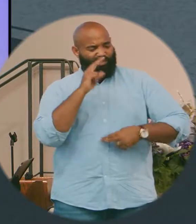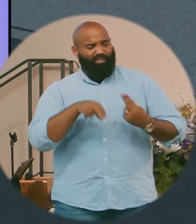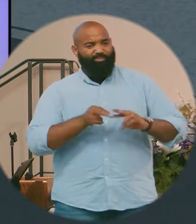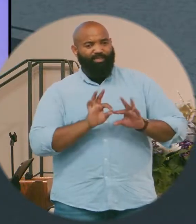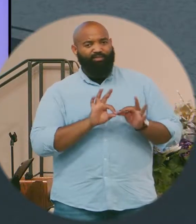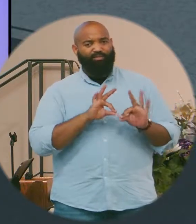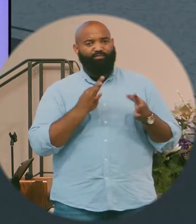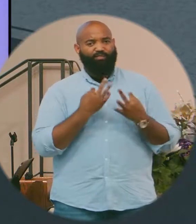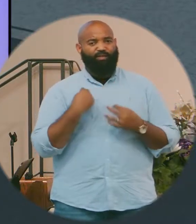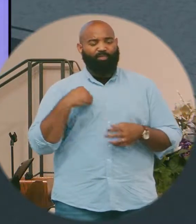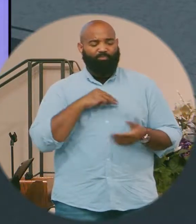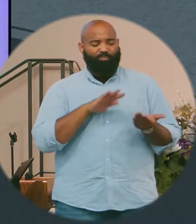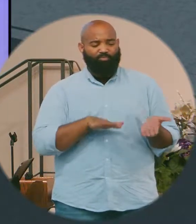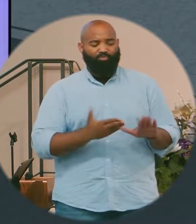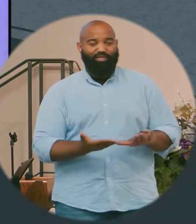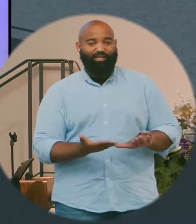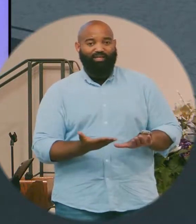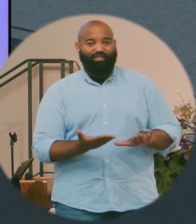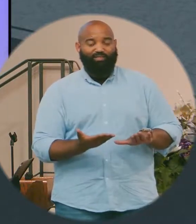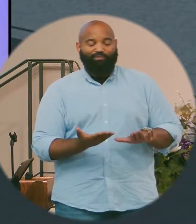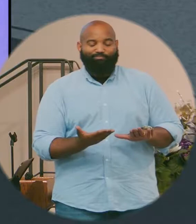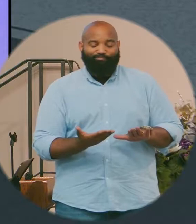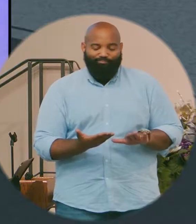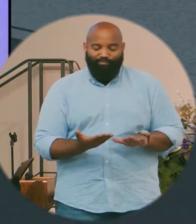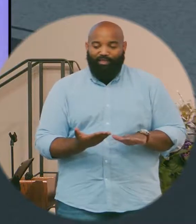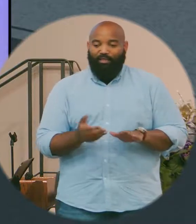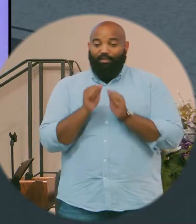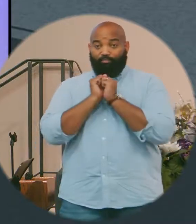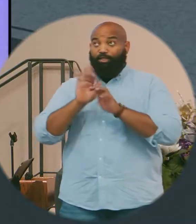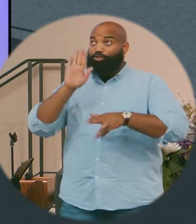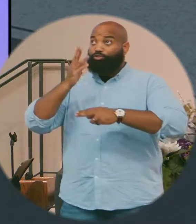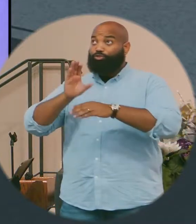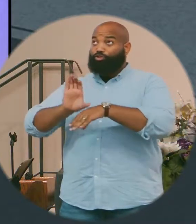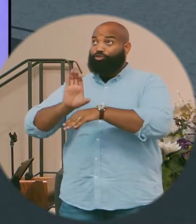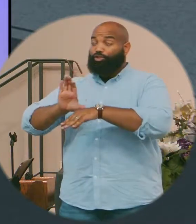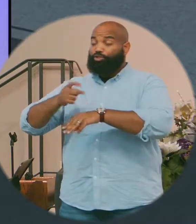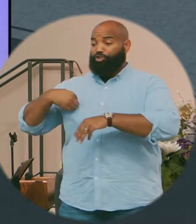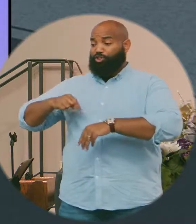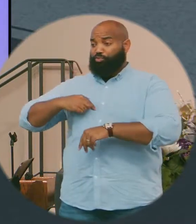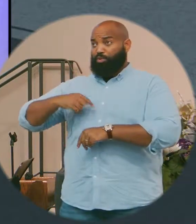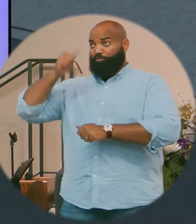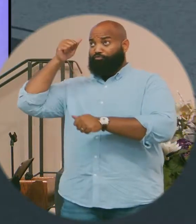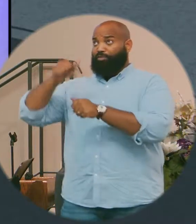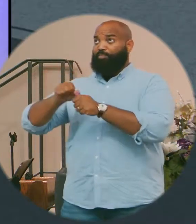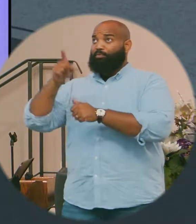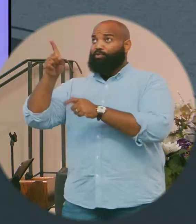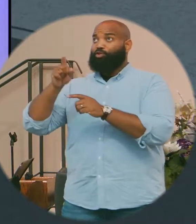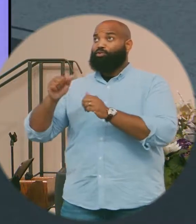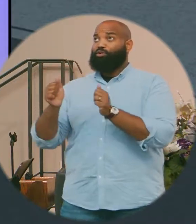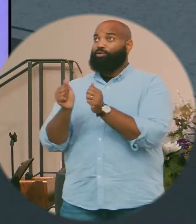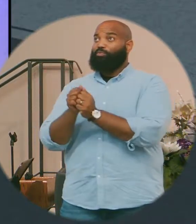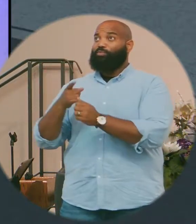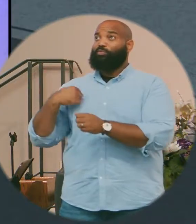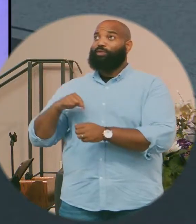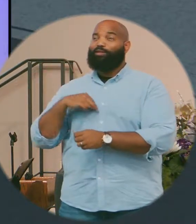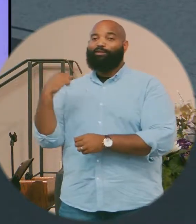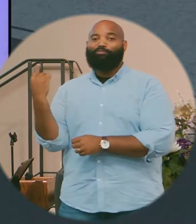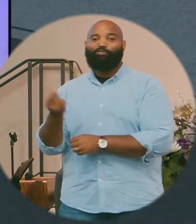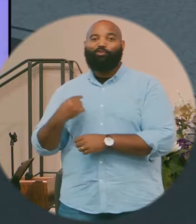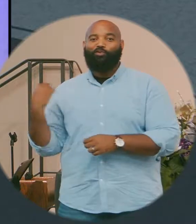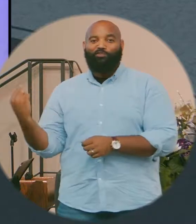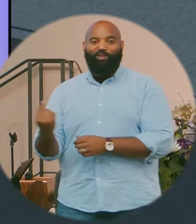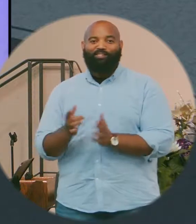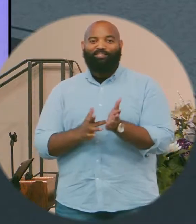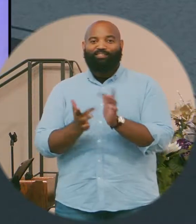member being there. And bless your church as we remember and remember that you're always there with us. In Jesus'